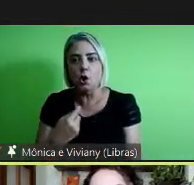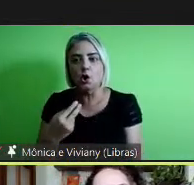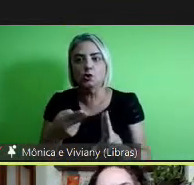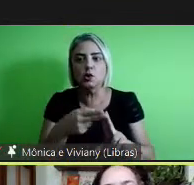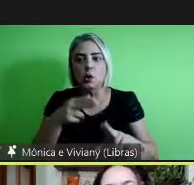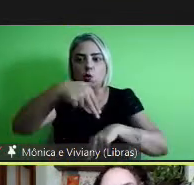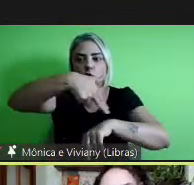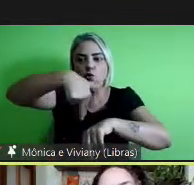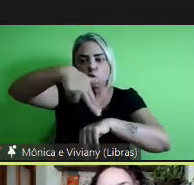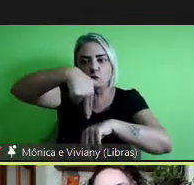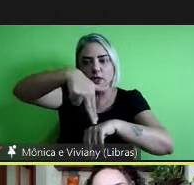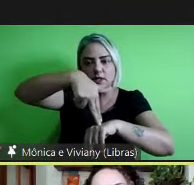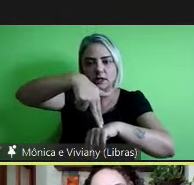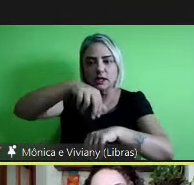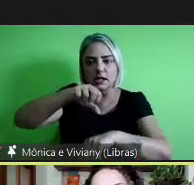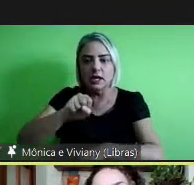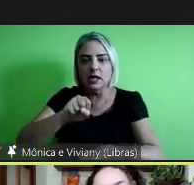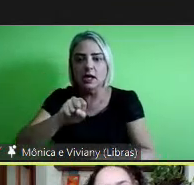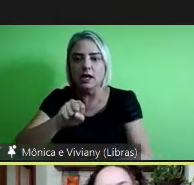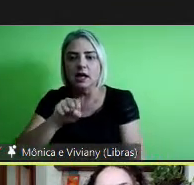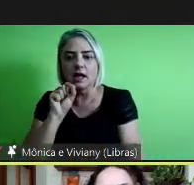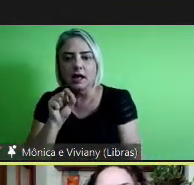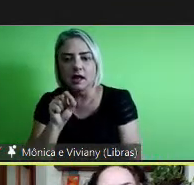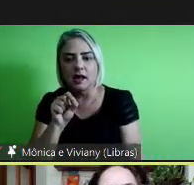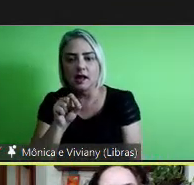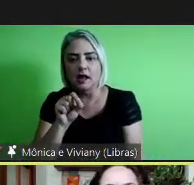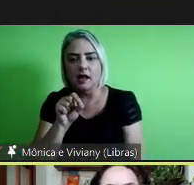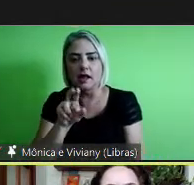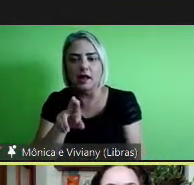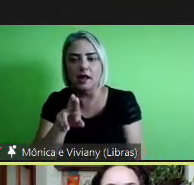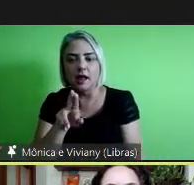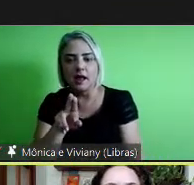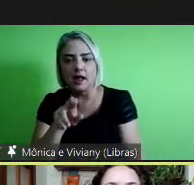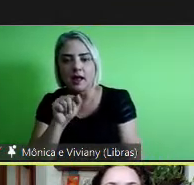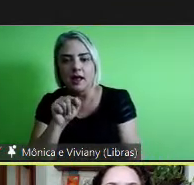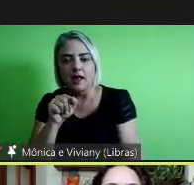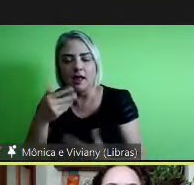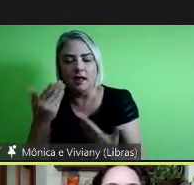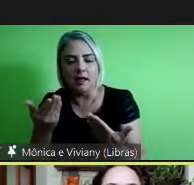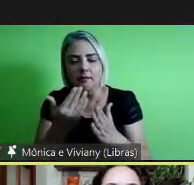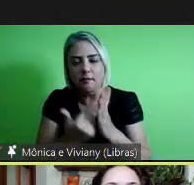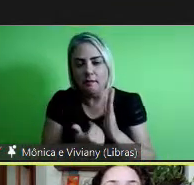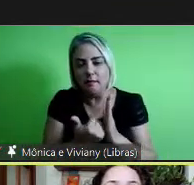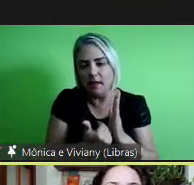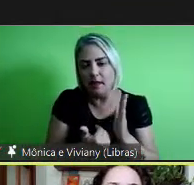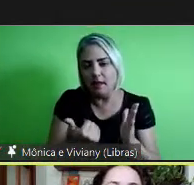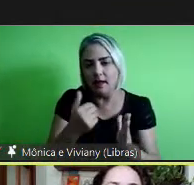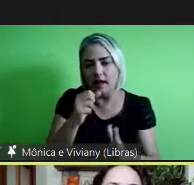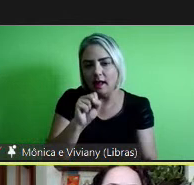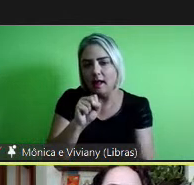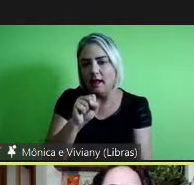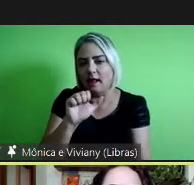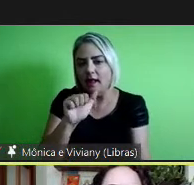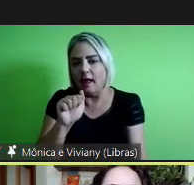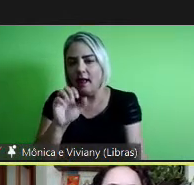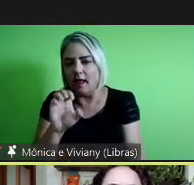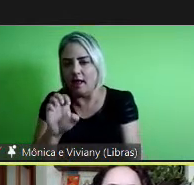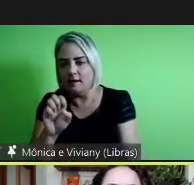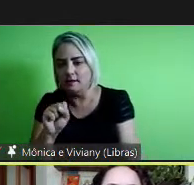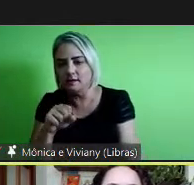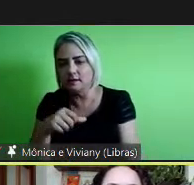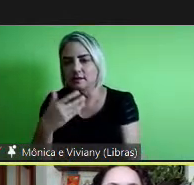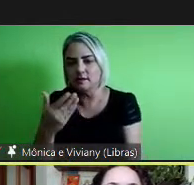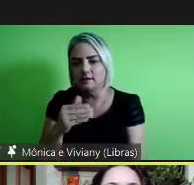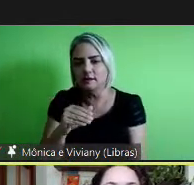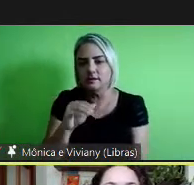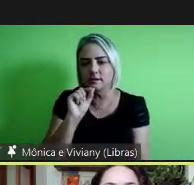territory. In many territories, our unified health system, this is the Serviço de Assistência Social, which is very new one,